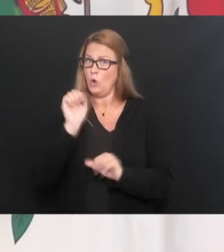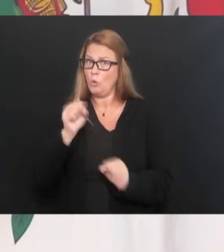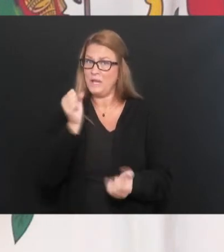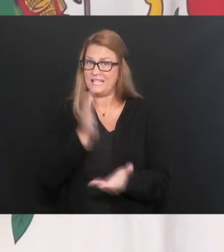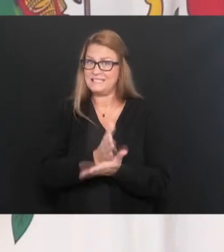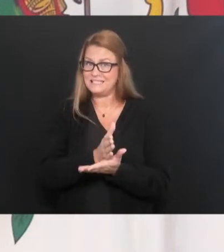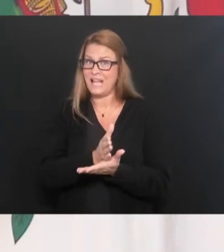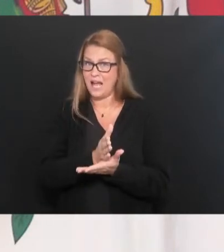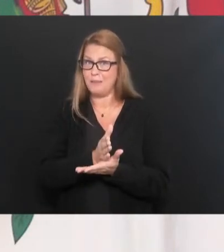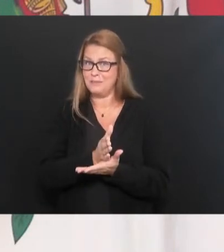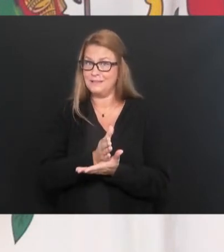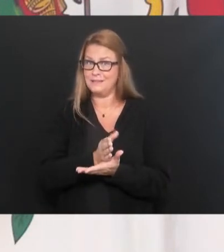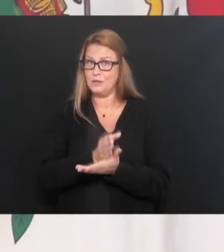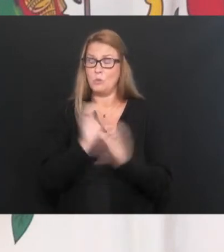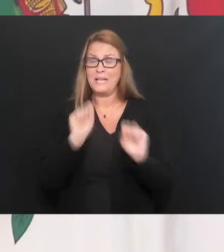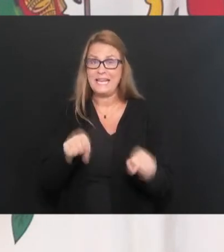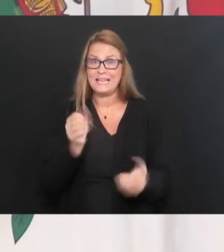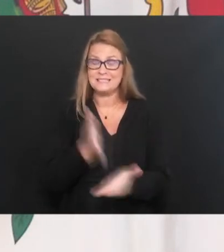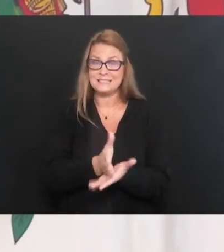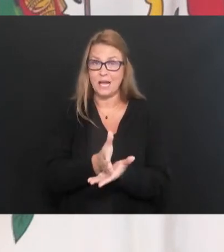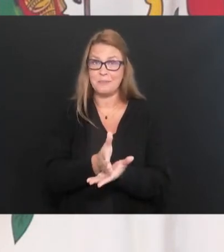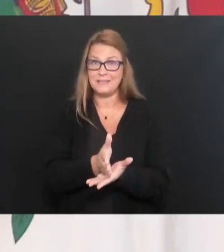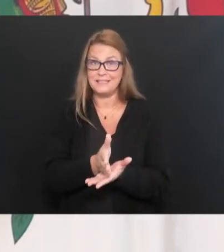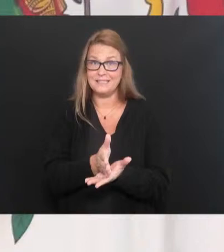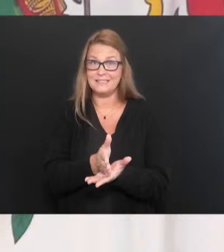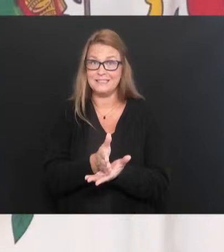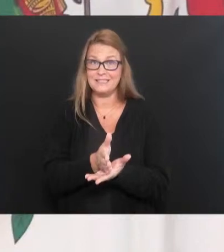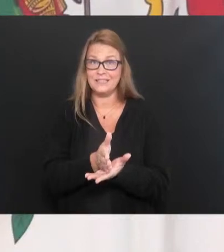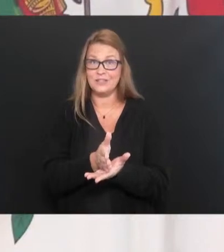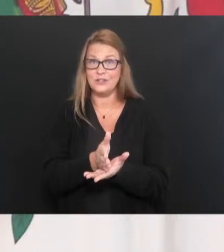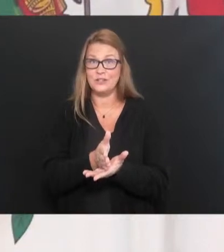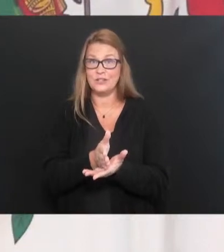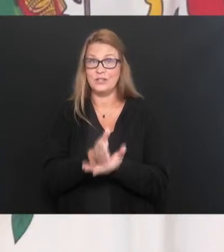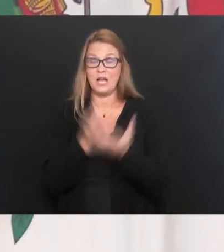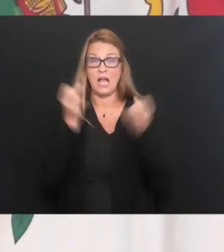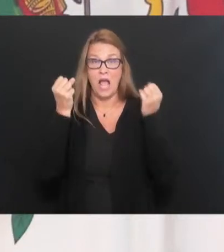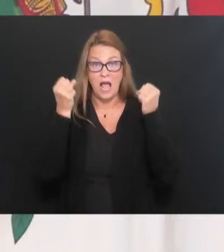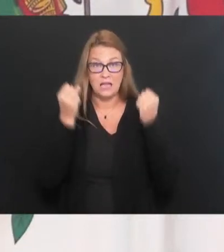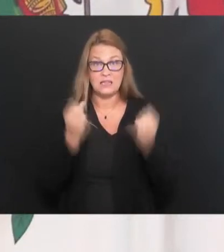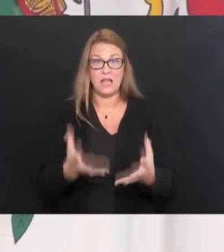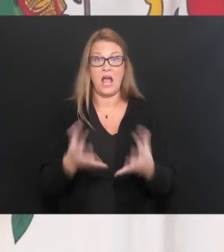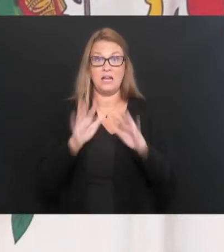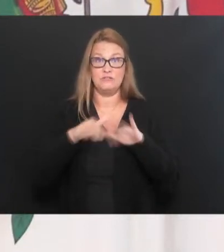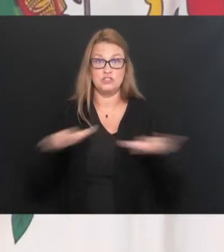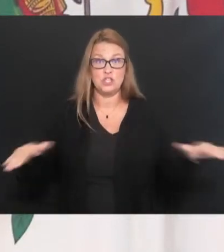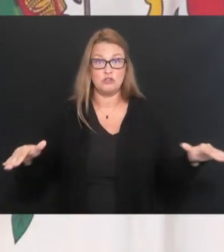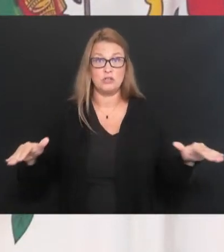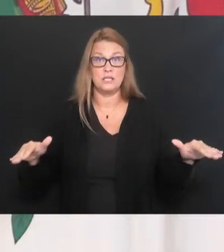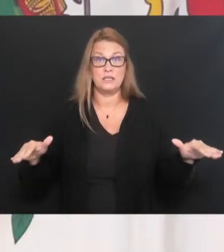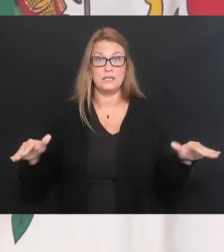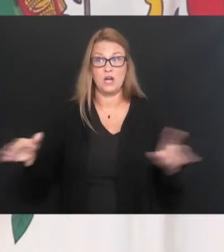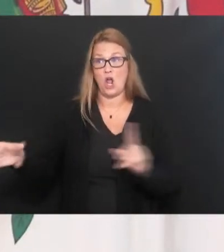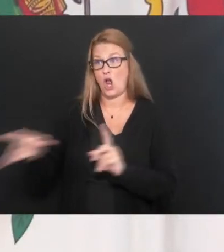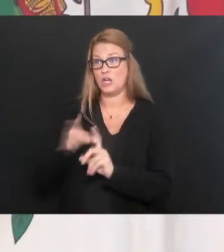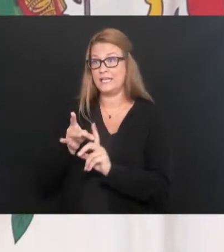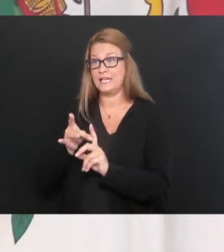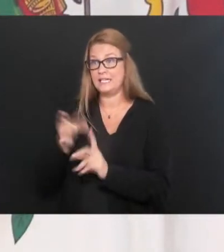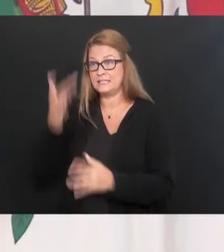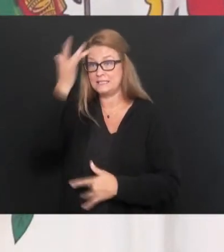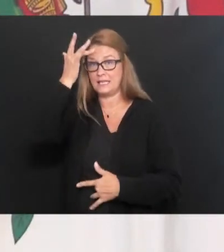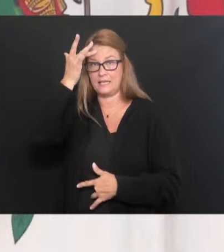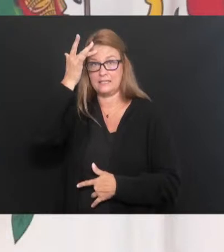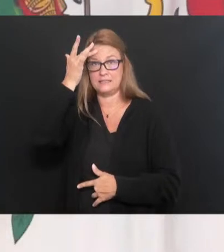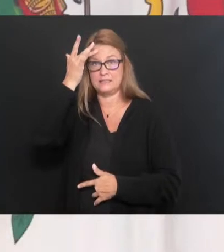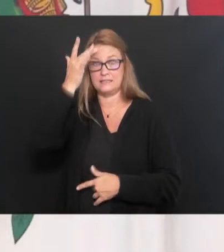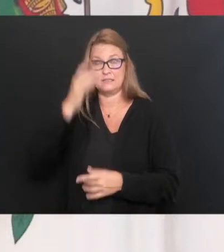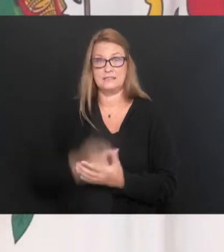this. We can stop this. He's also saying that a bunch of kids are getting this.